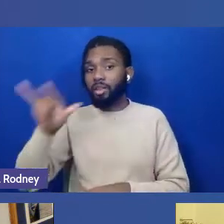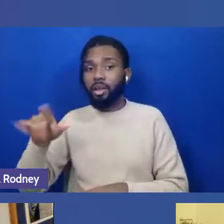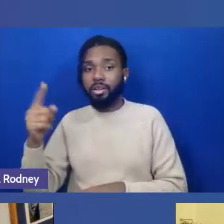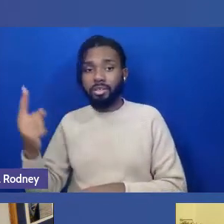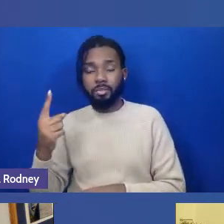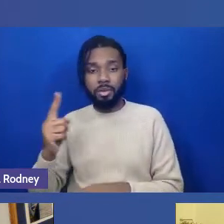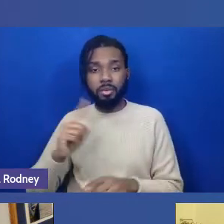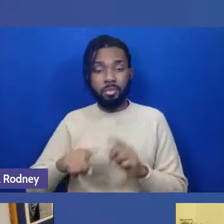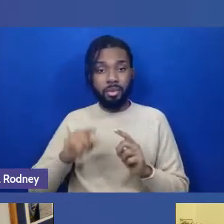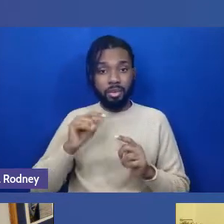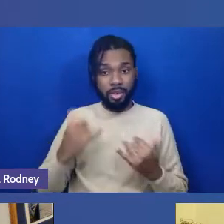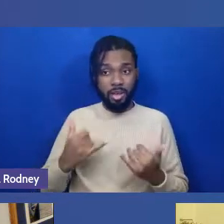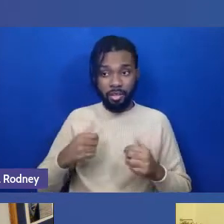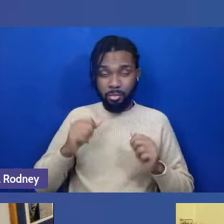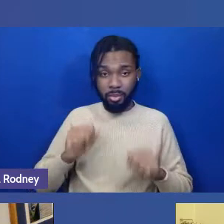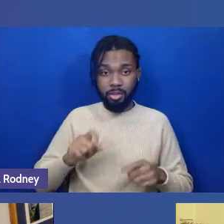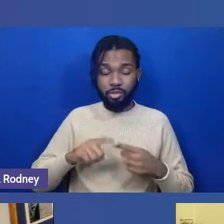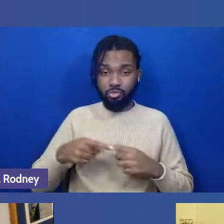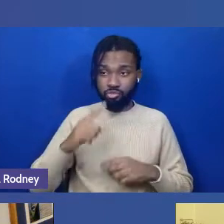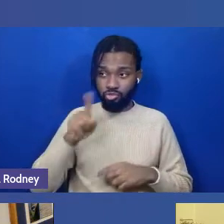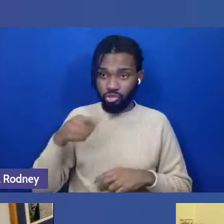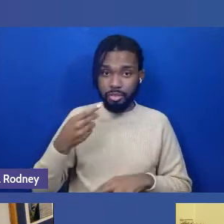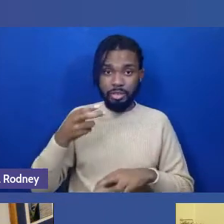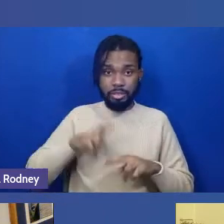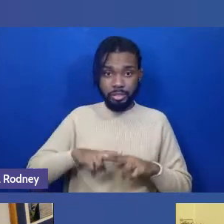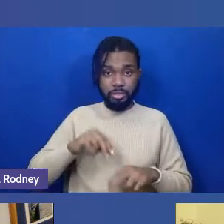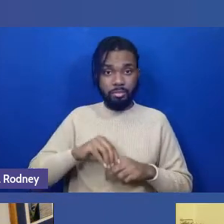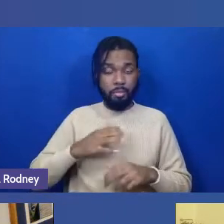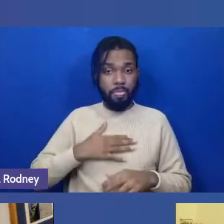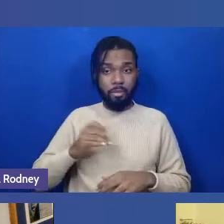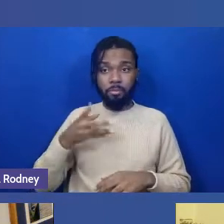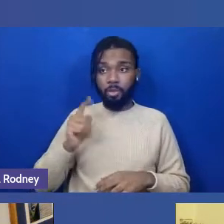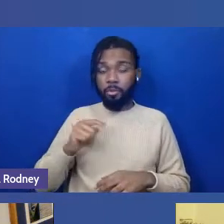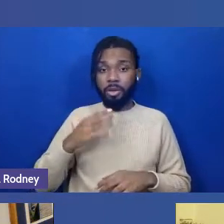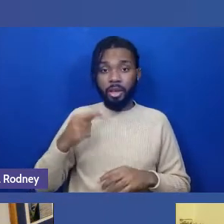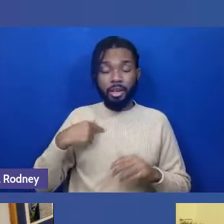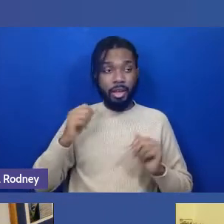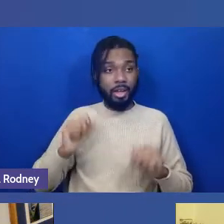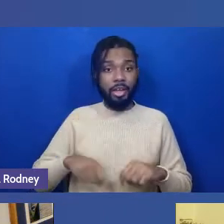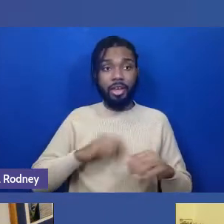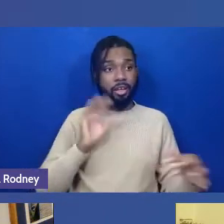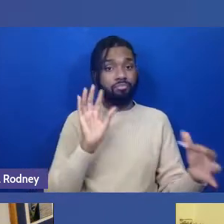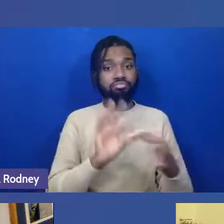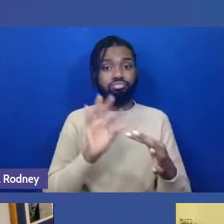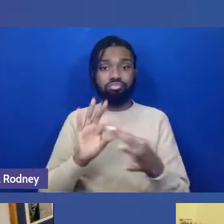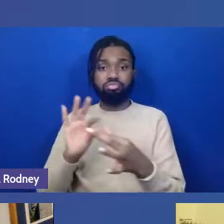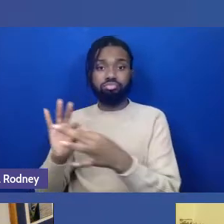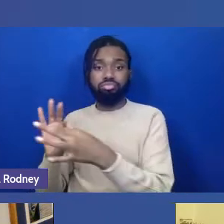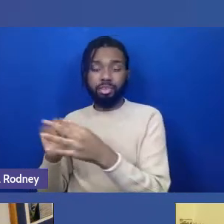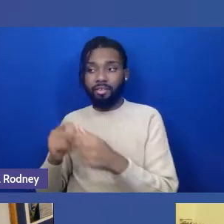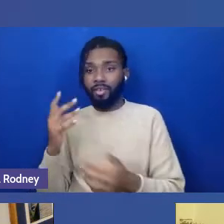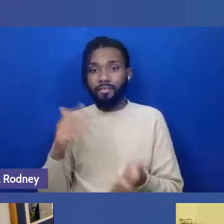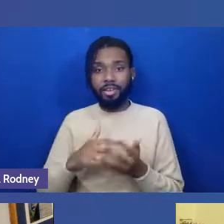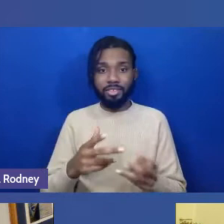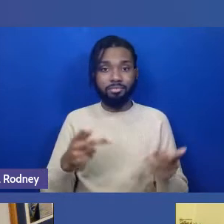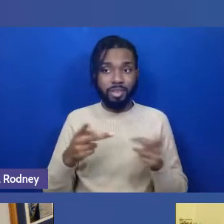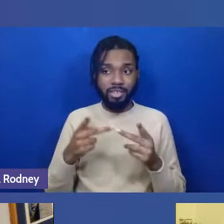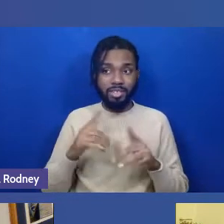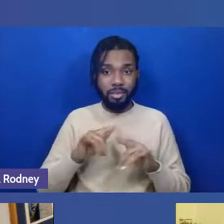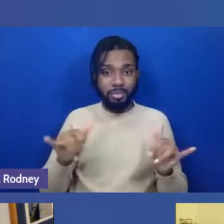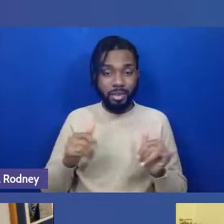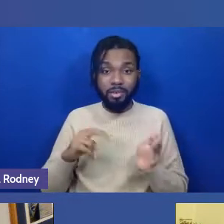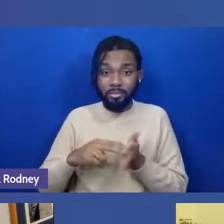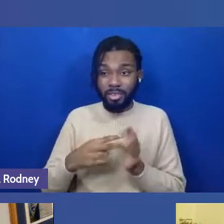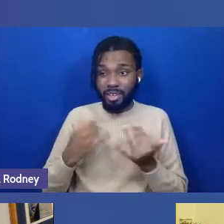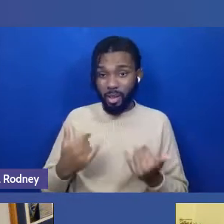the ability to just like sit here in my apartment and be in like 5,000 places at once means I can in some ways get a lot